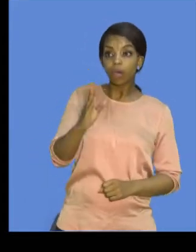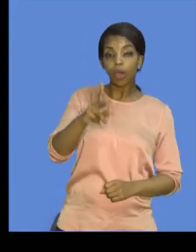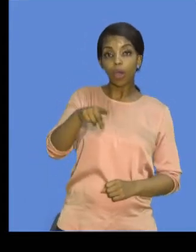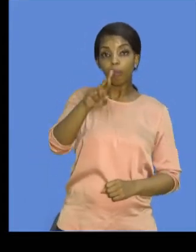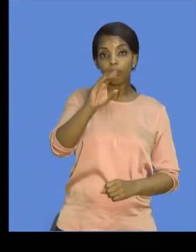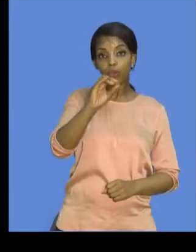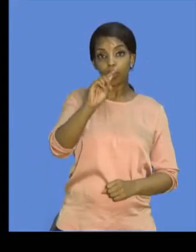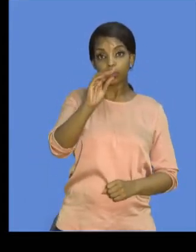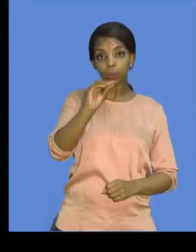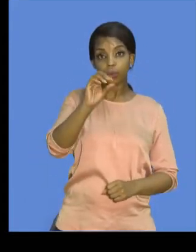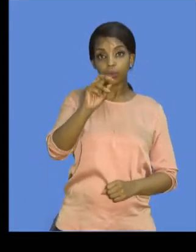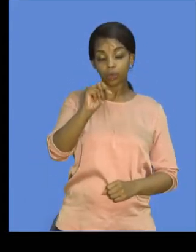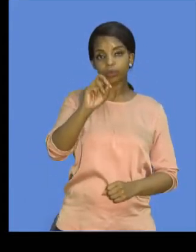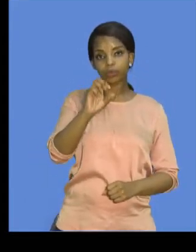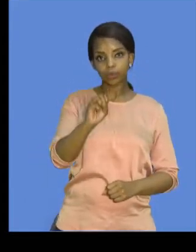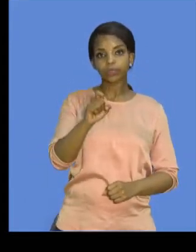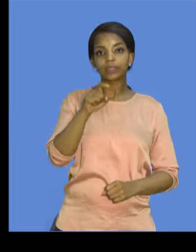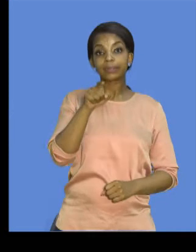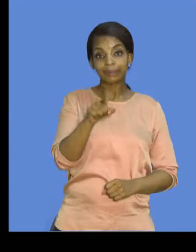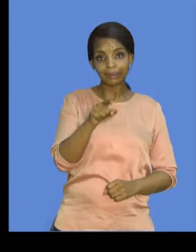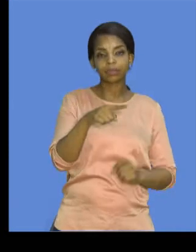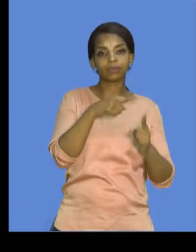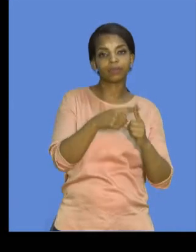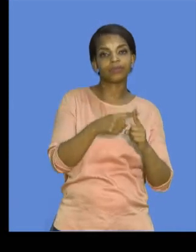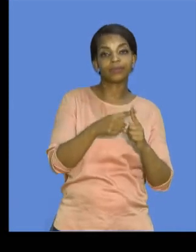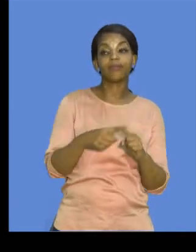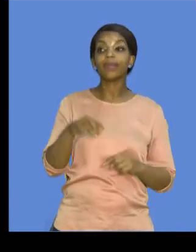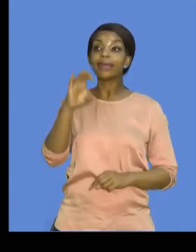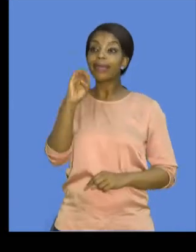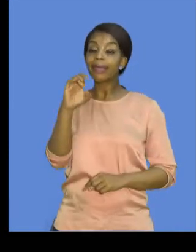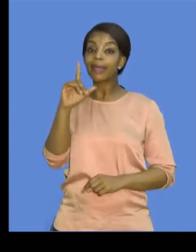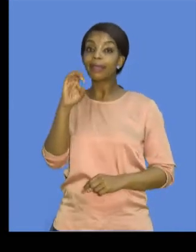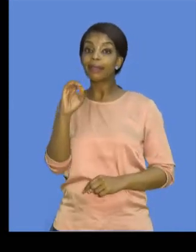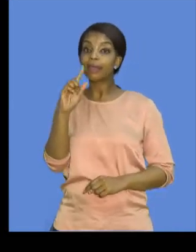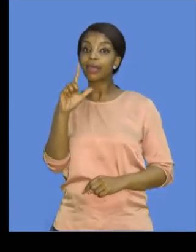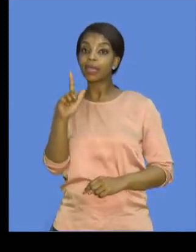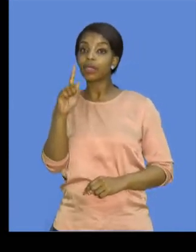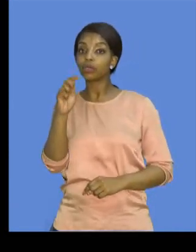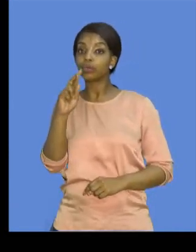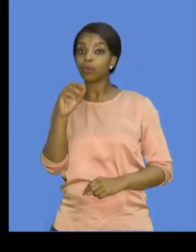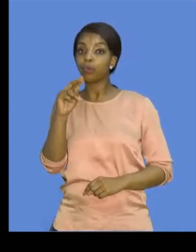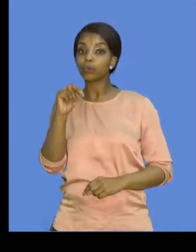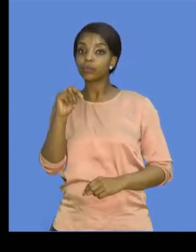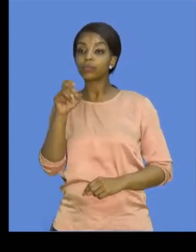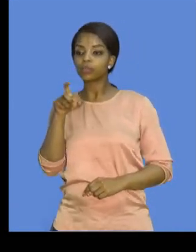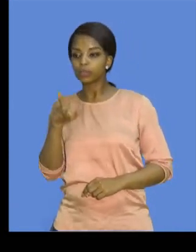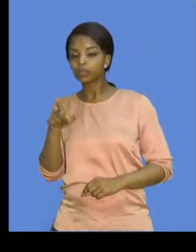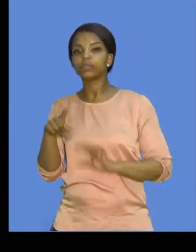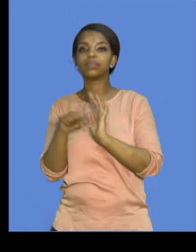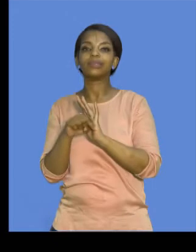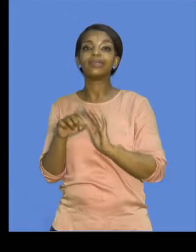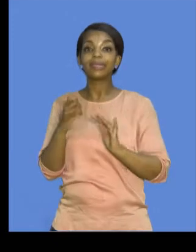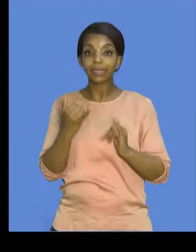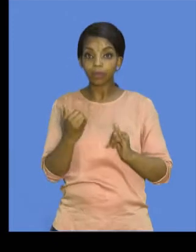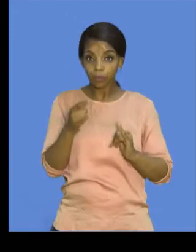while electrons are negative. So if the number of protons and electrons are equal, then